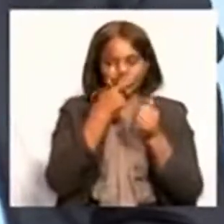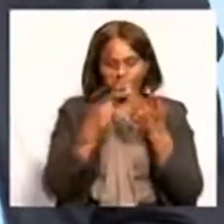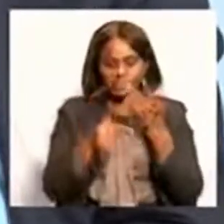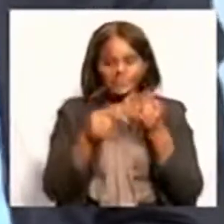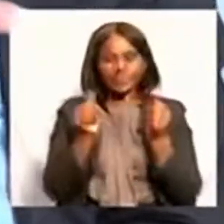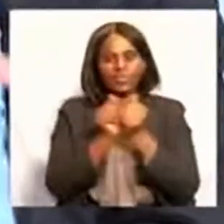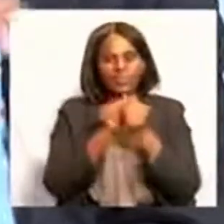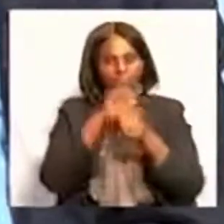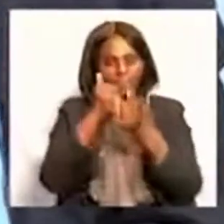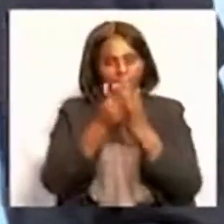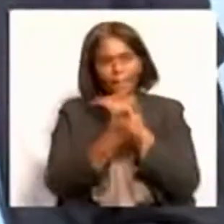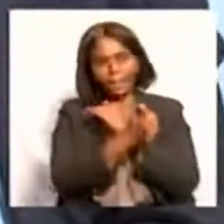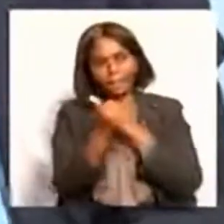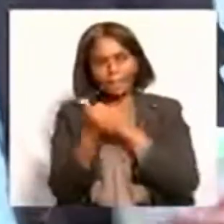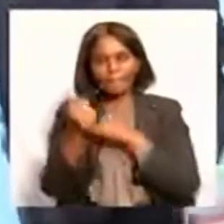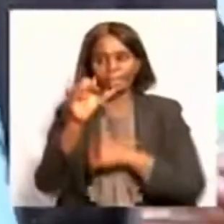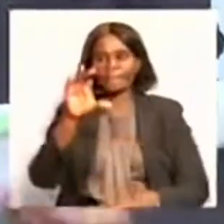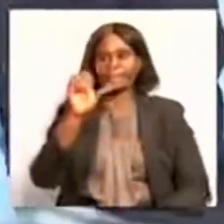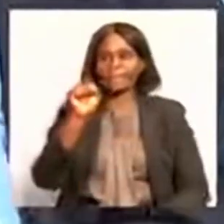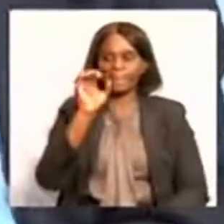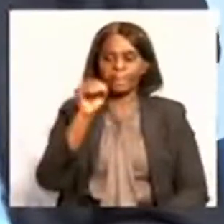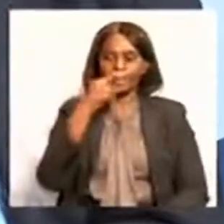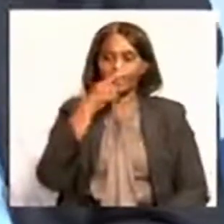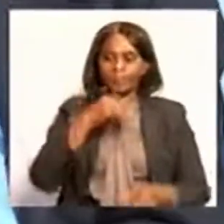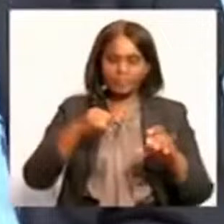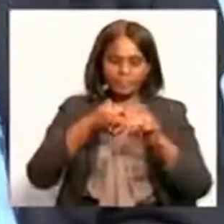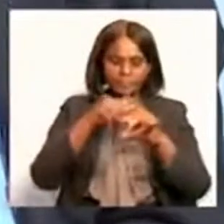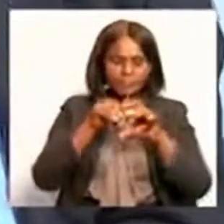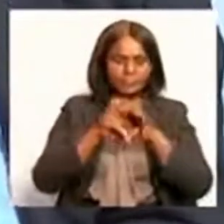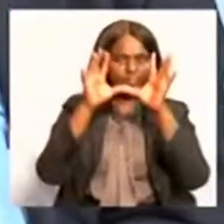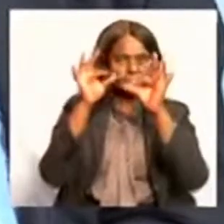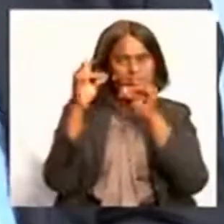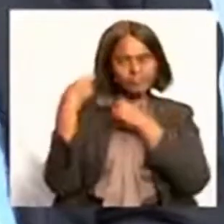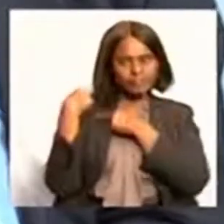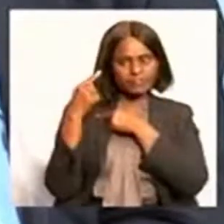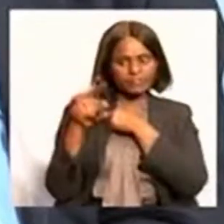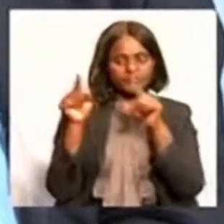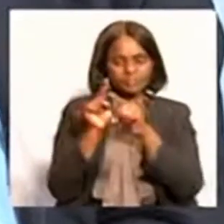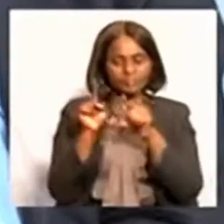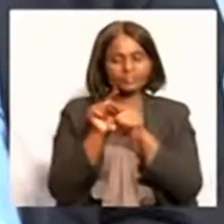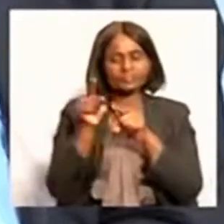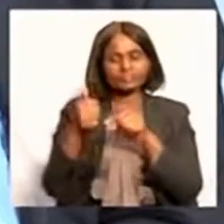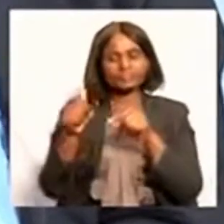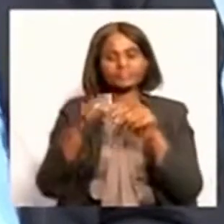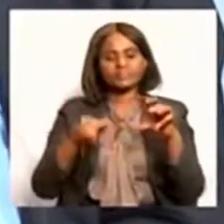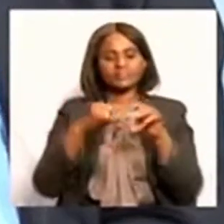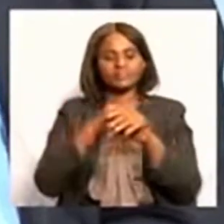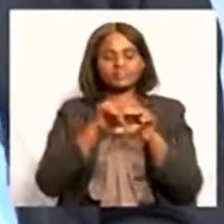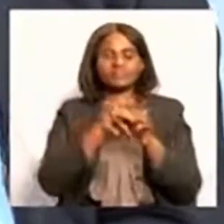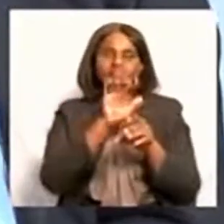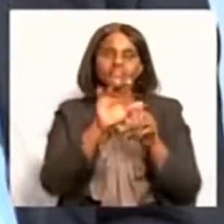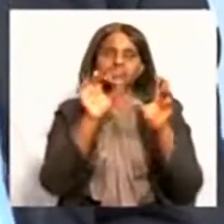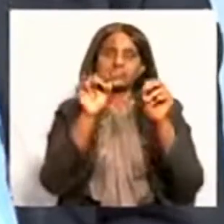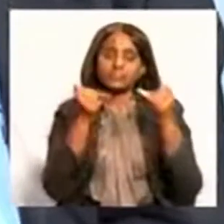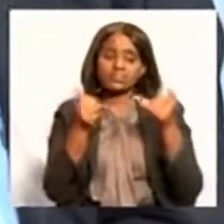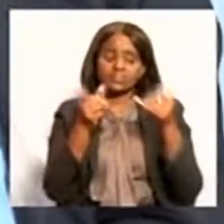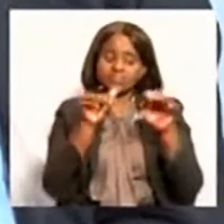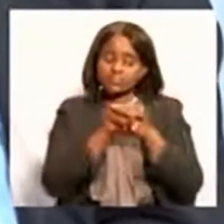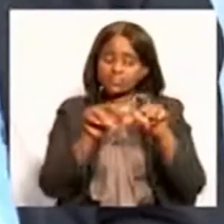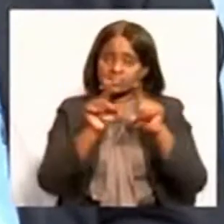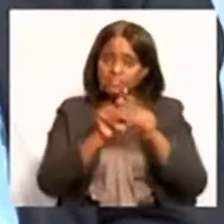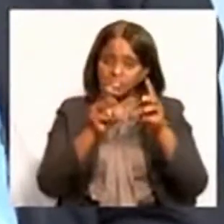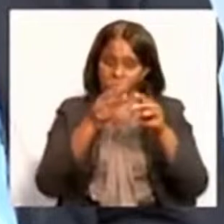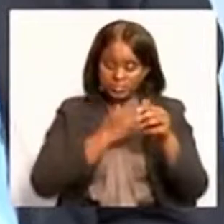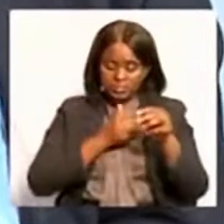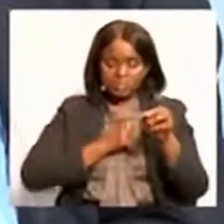that all these other CSOs that are involved in accountability are actually involved in. Okay. So to an extent, I actually